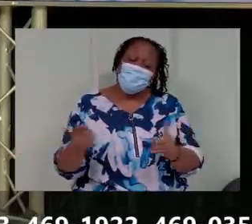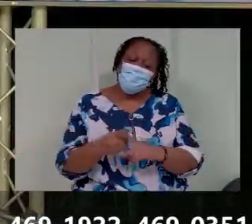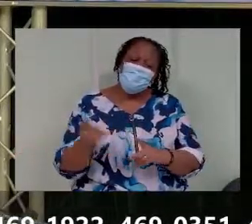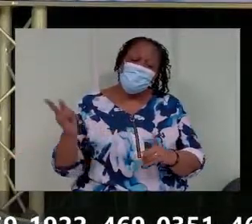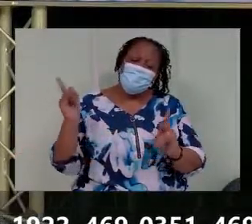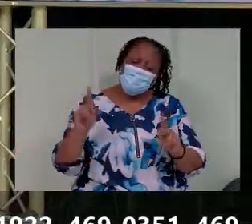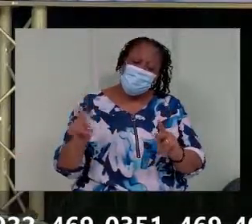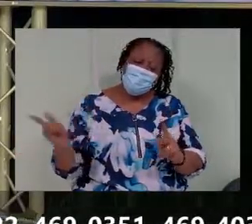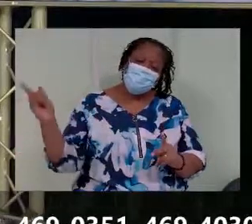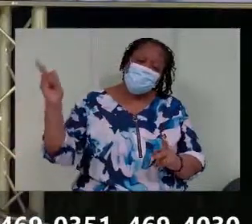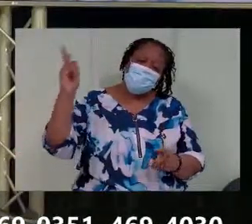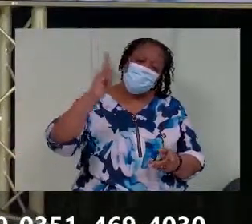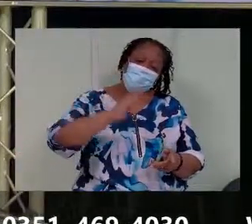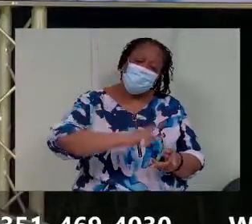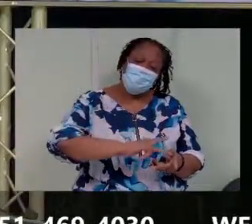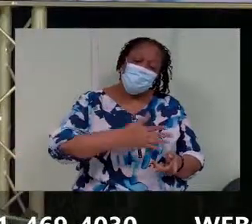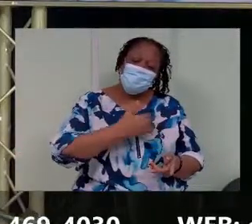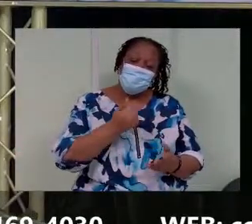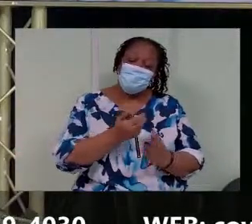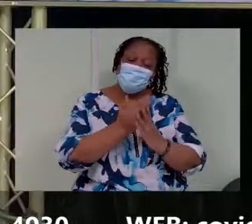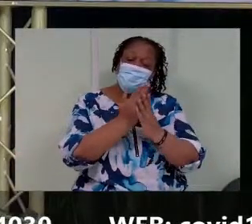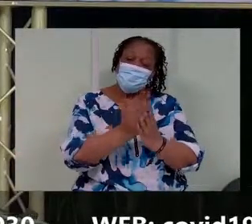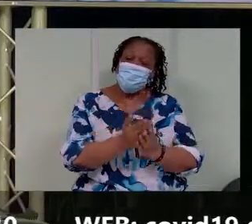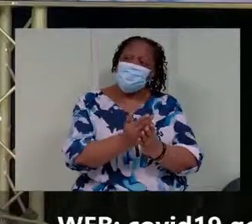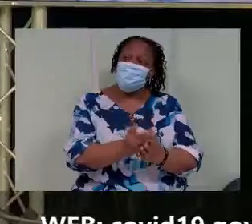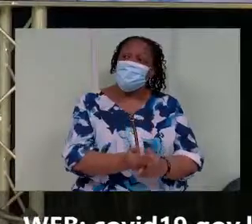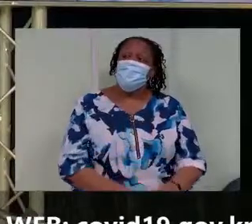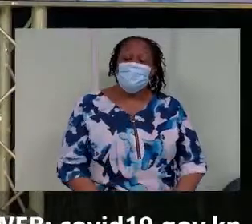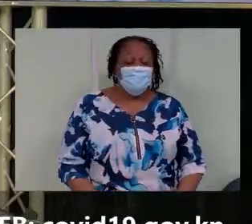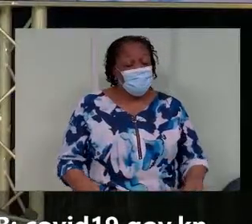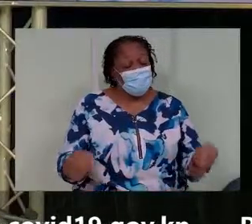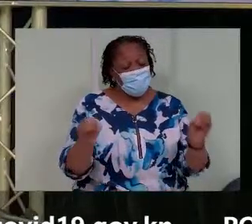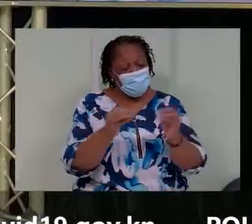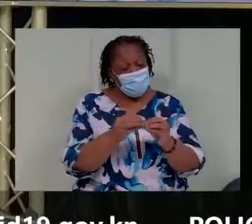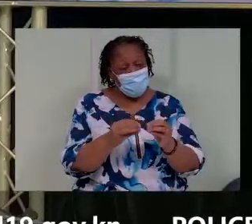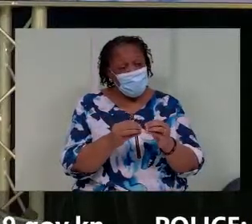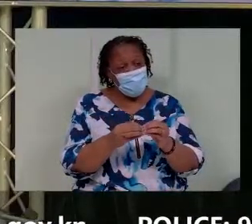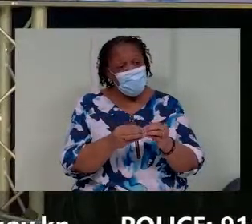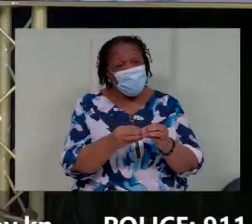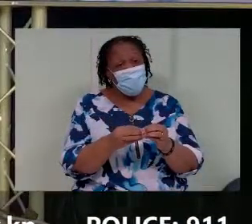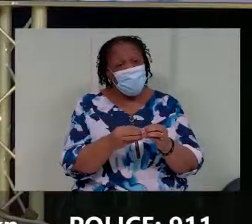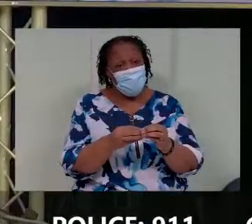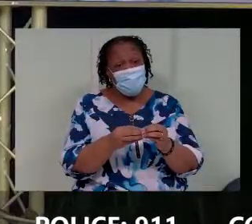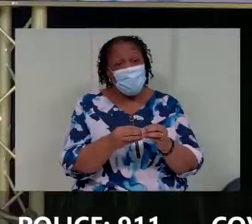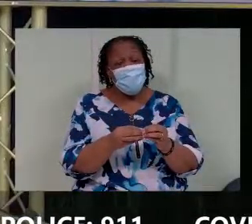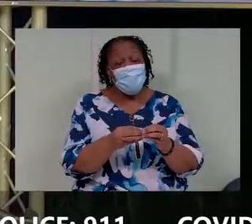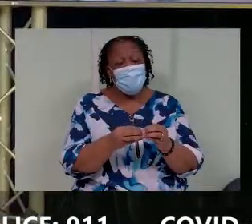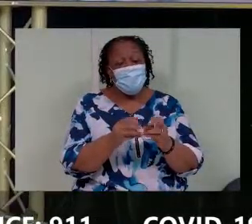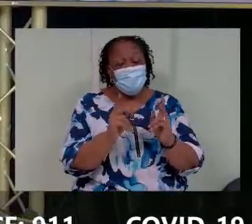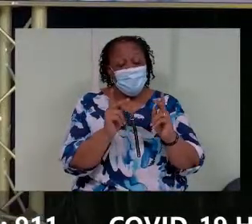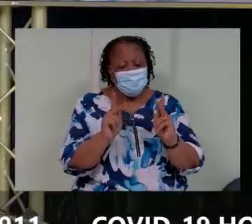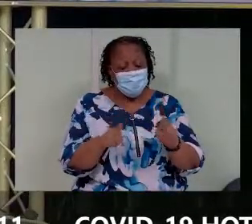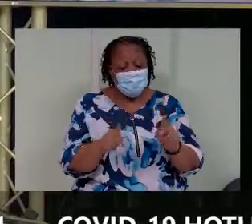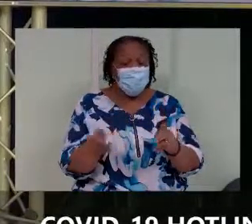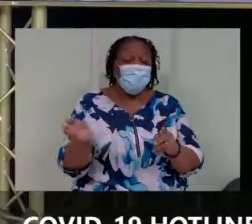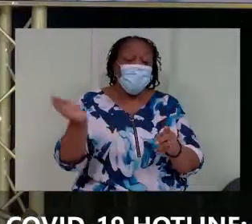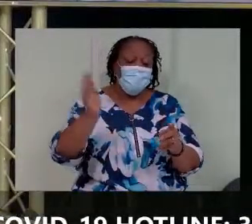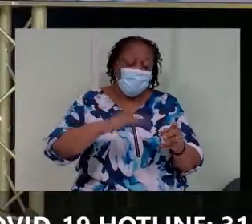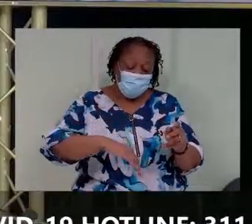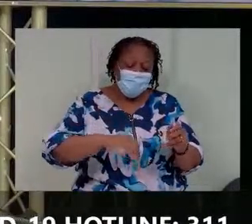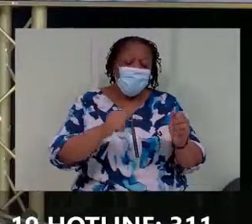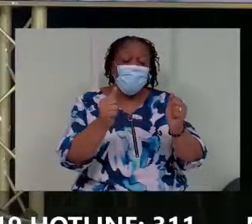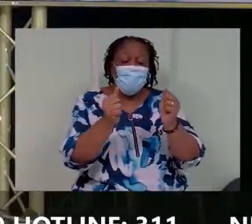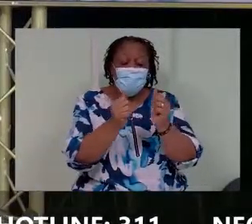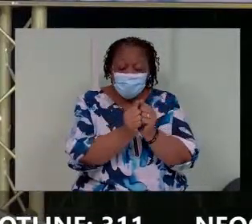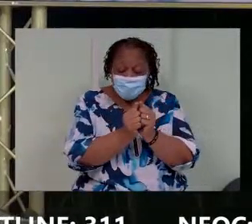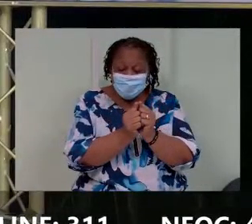so more than likely, we will be seeing our second wave of infections. And probably, we are not